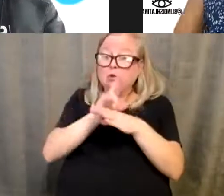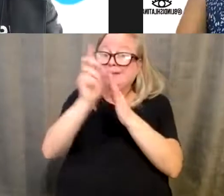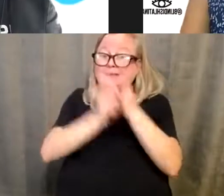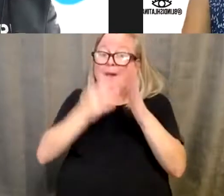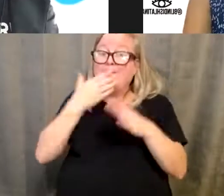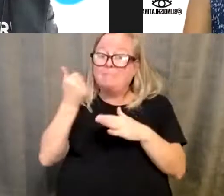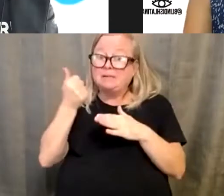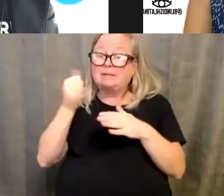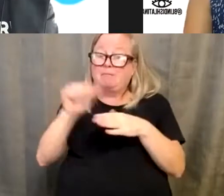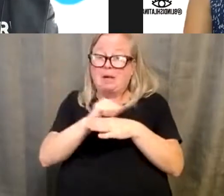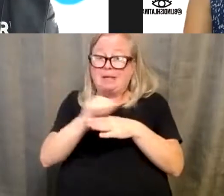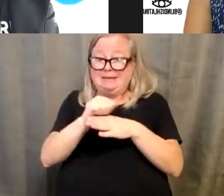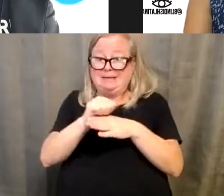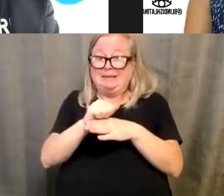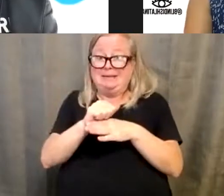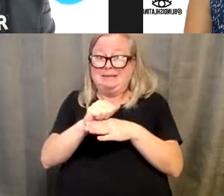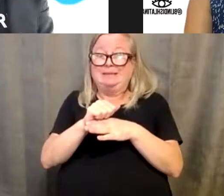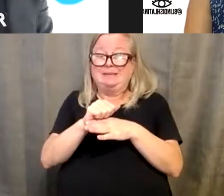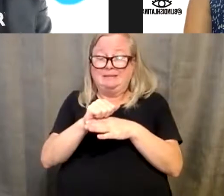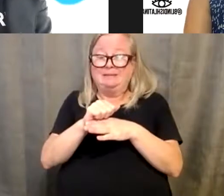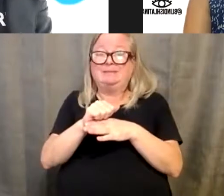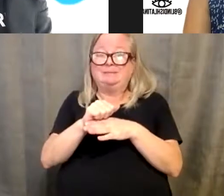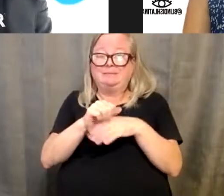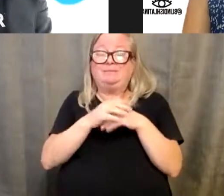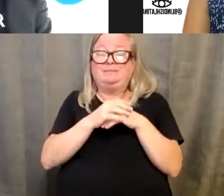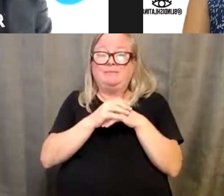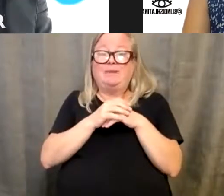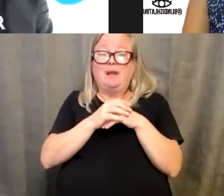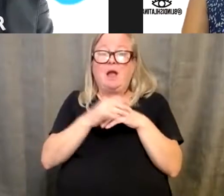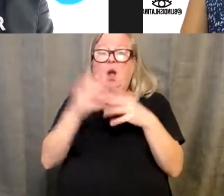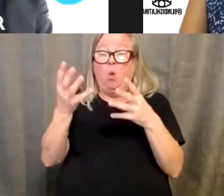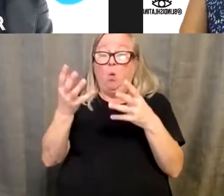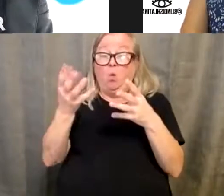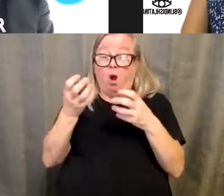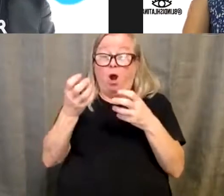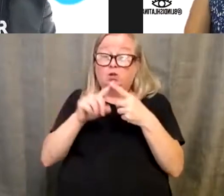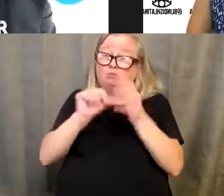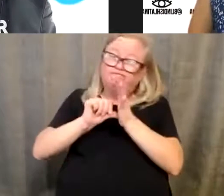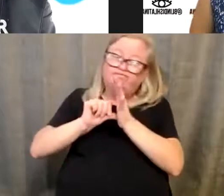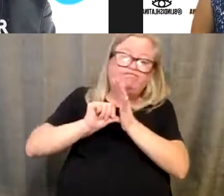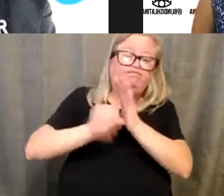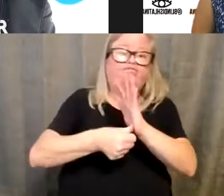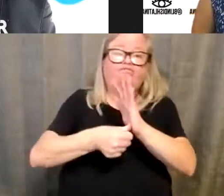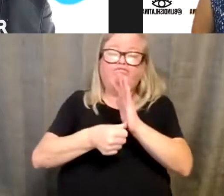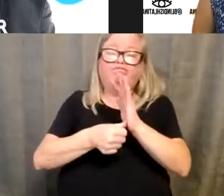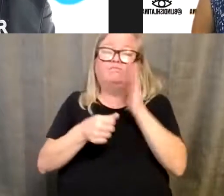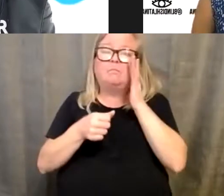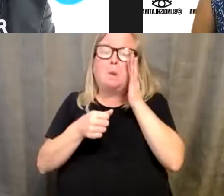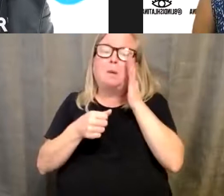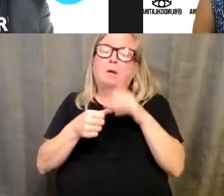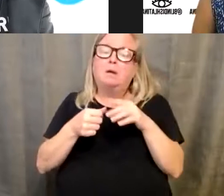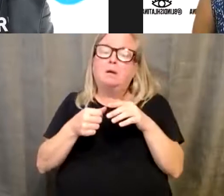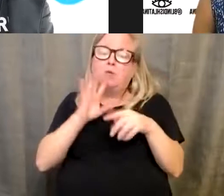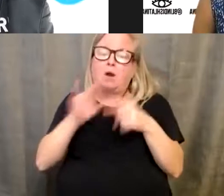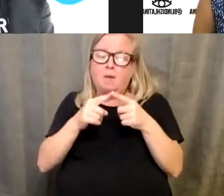practices in design. Now, one of the things I really want to drive home when talking about the case